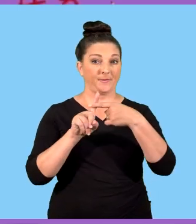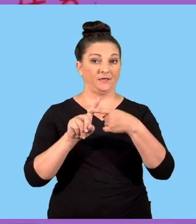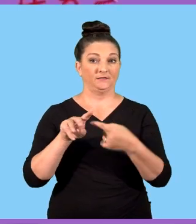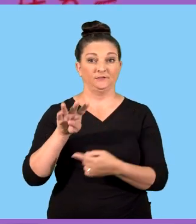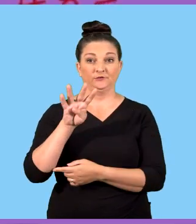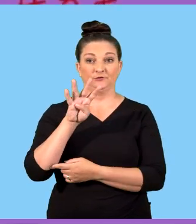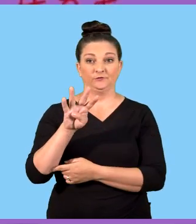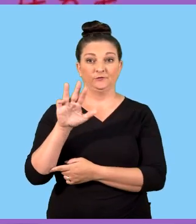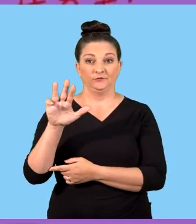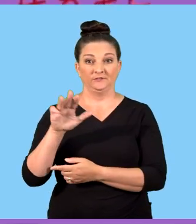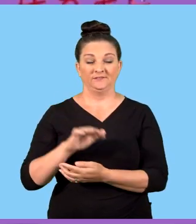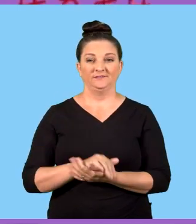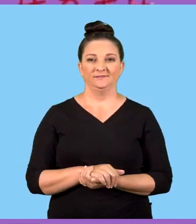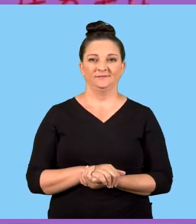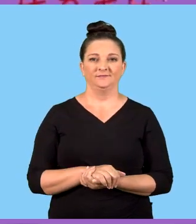plus the